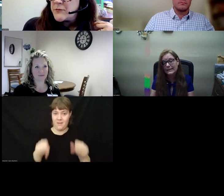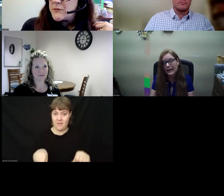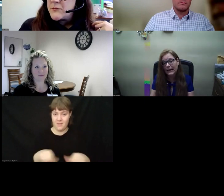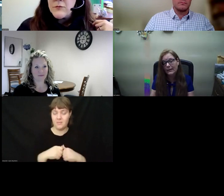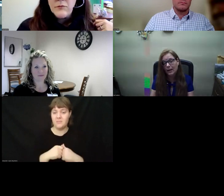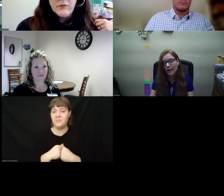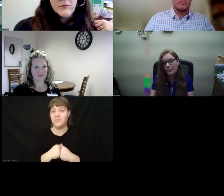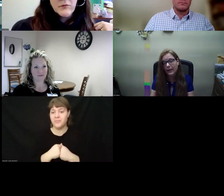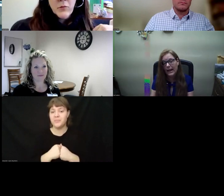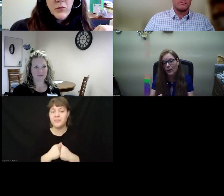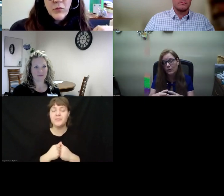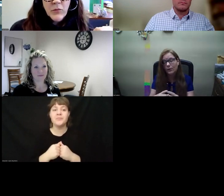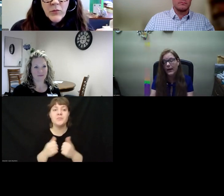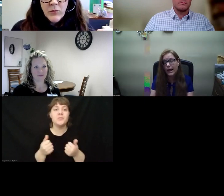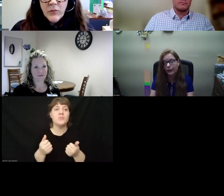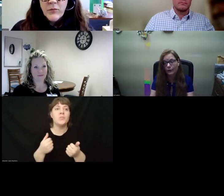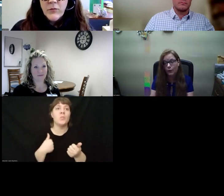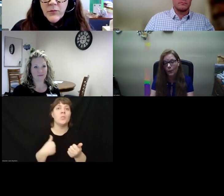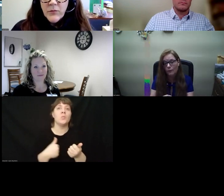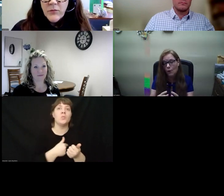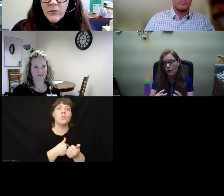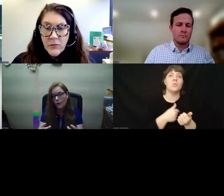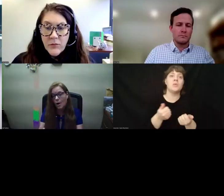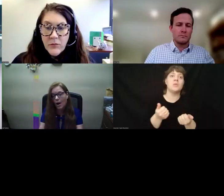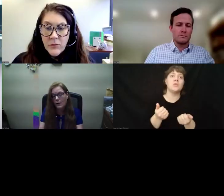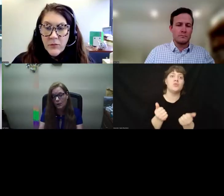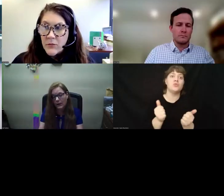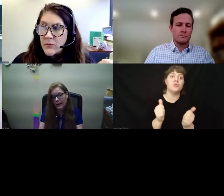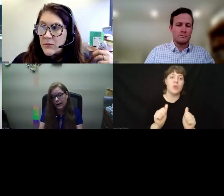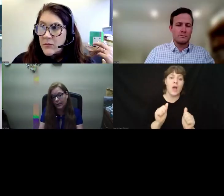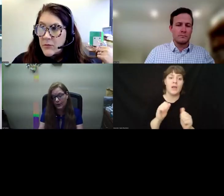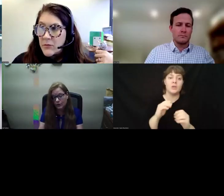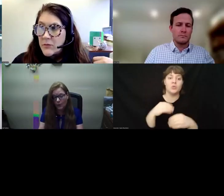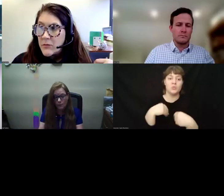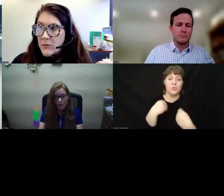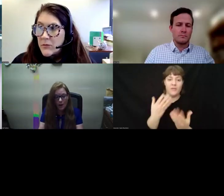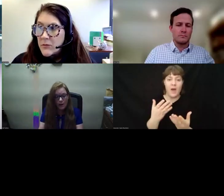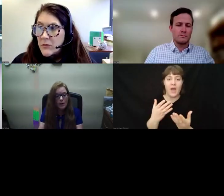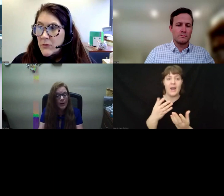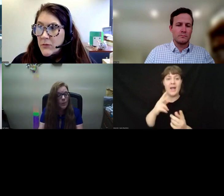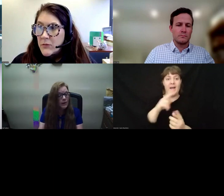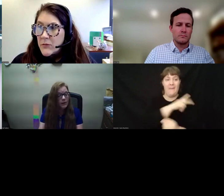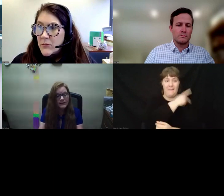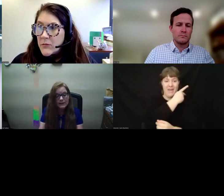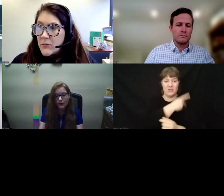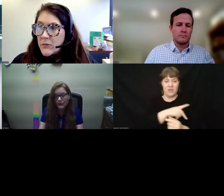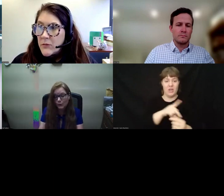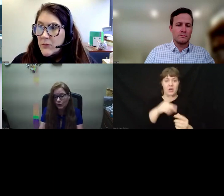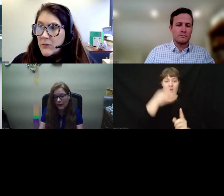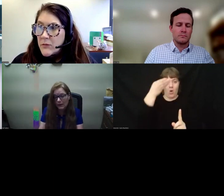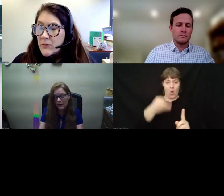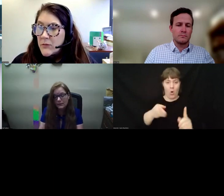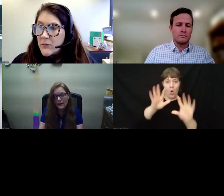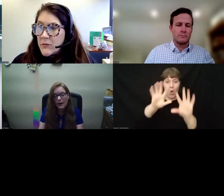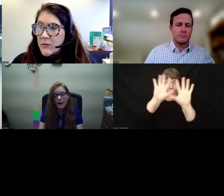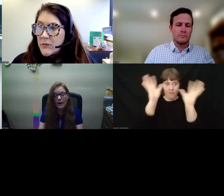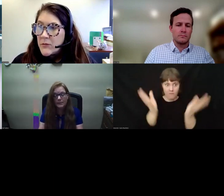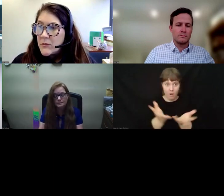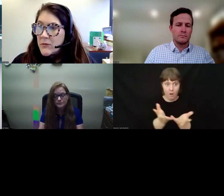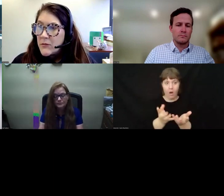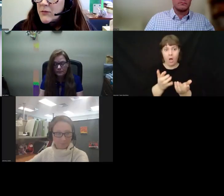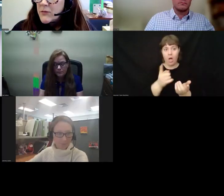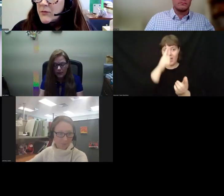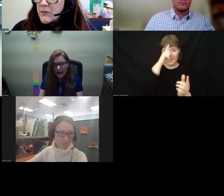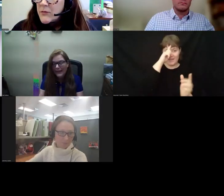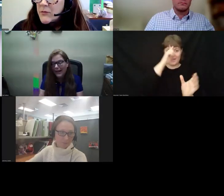as I said, that view of overall, looking at a patient overall, what are their psychosocial needs,